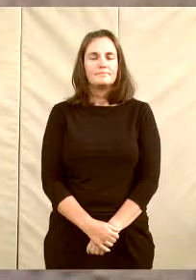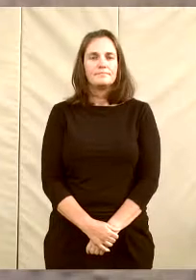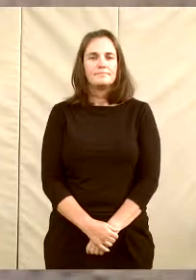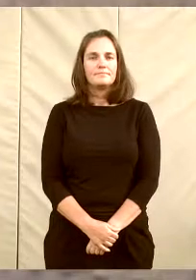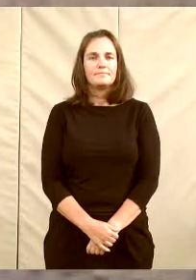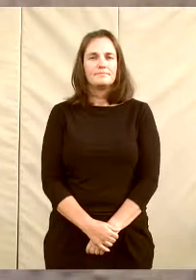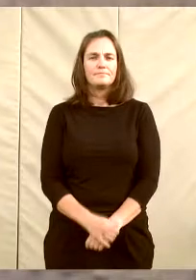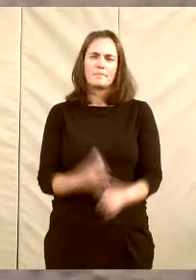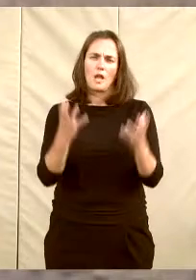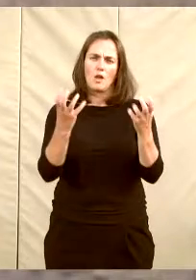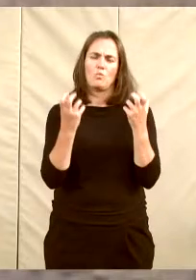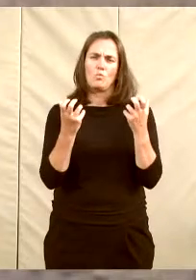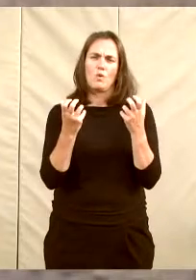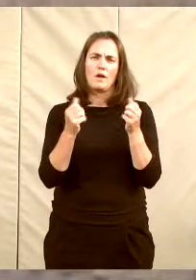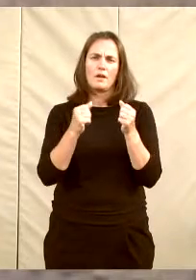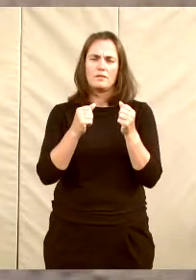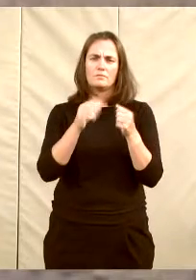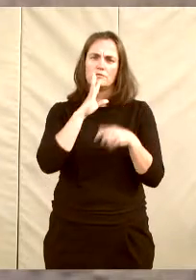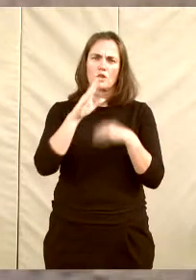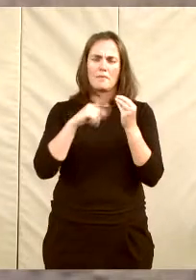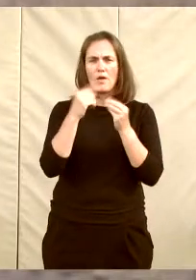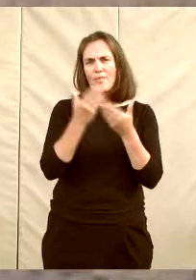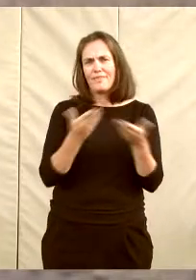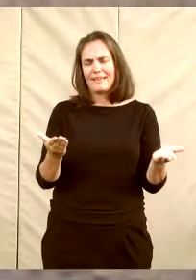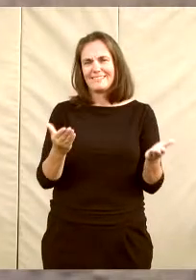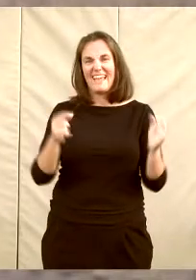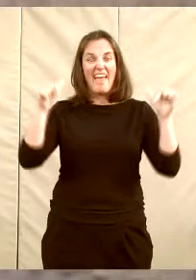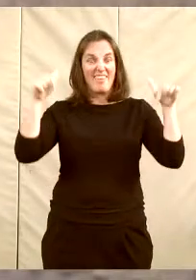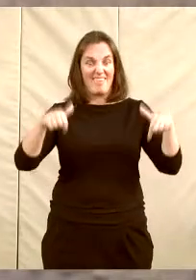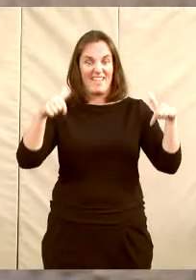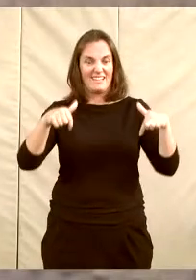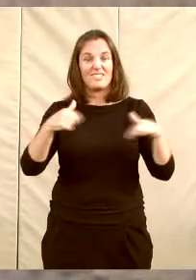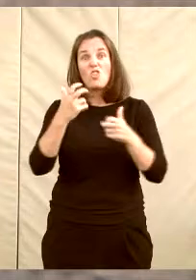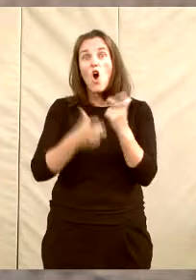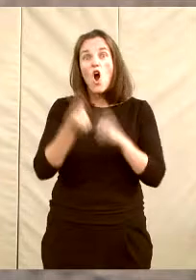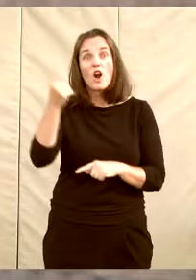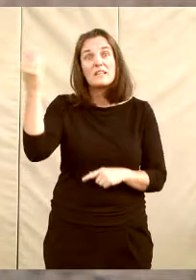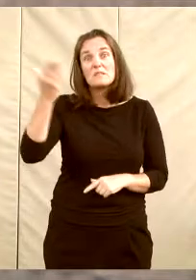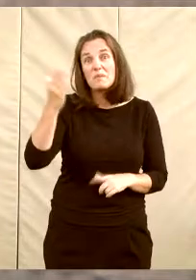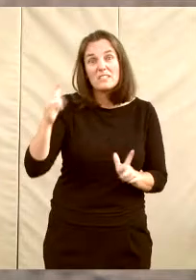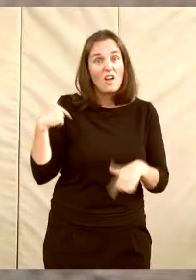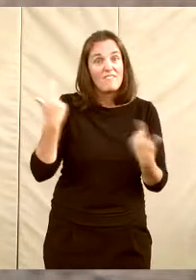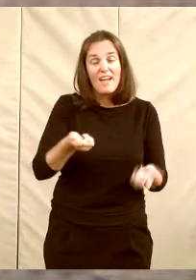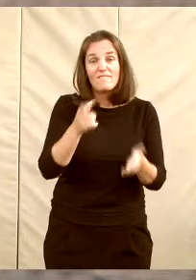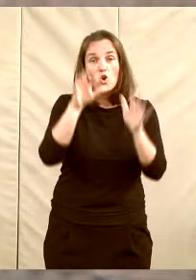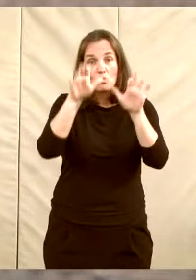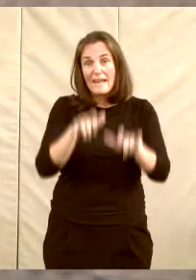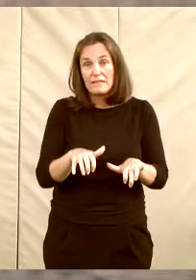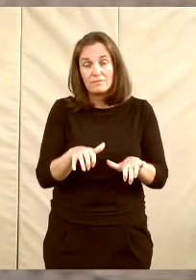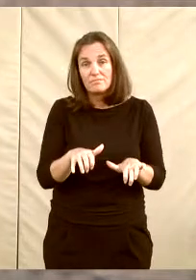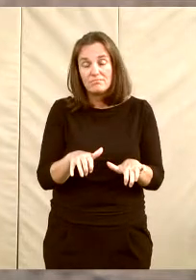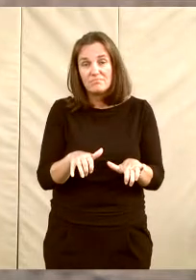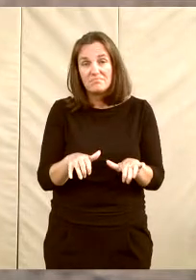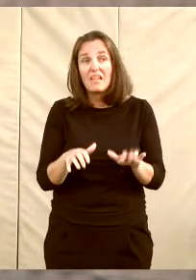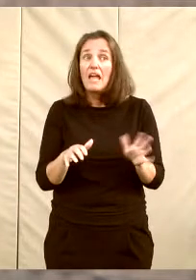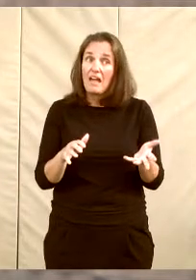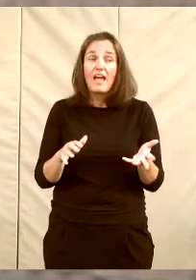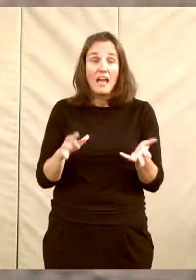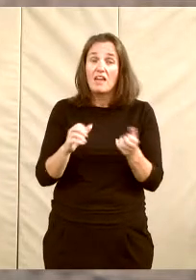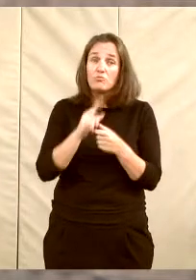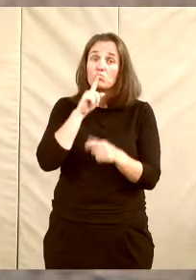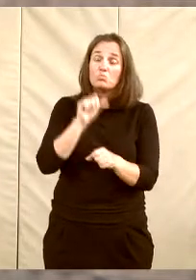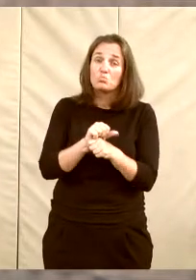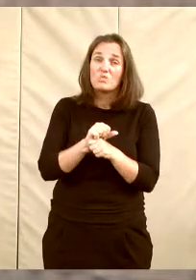I want to start by saying this is the hardest speech I've ever written, and I still cannot say